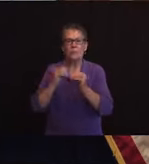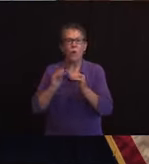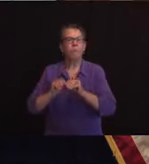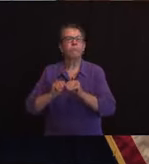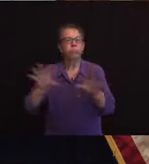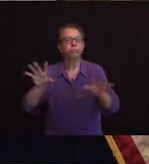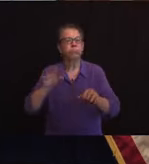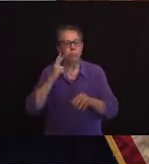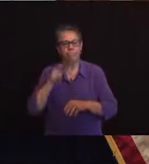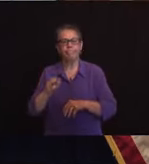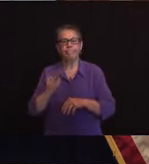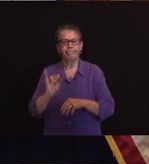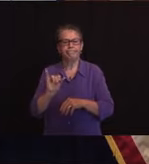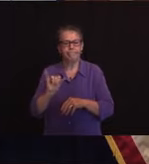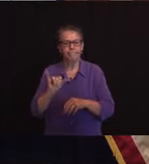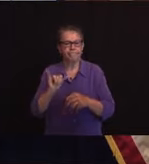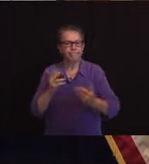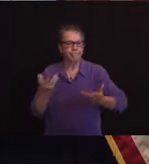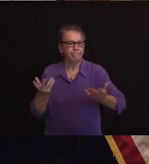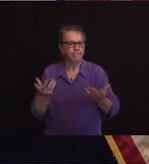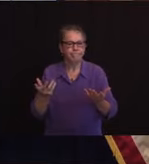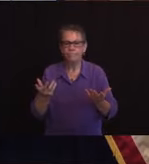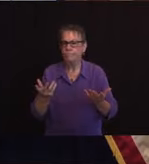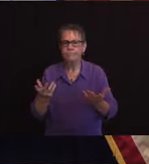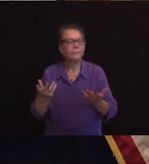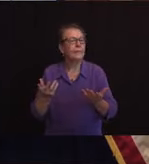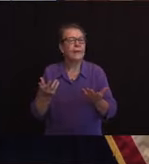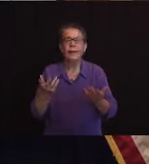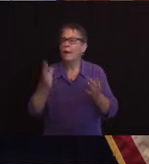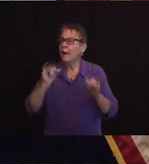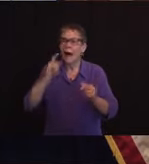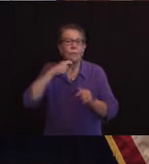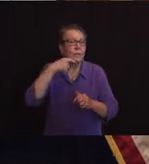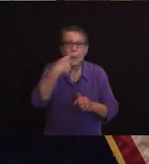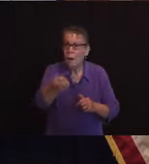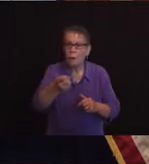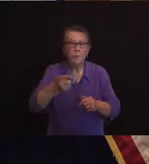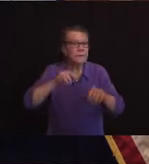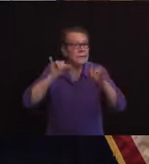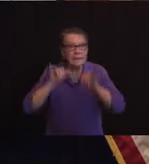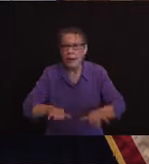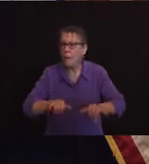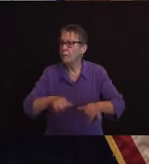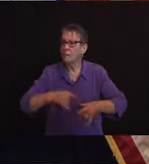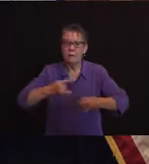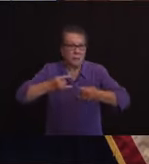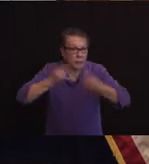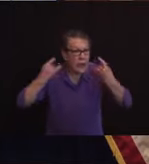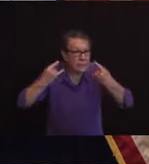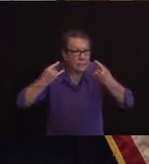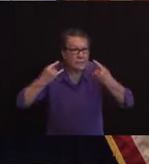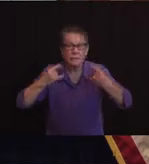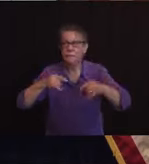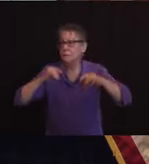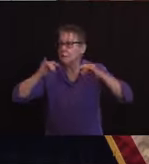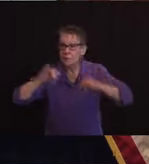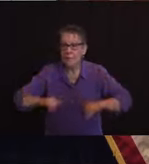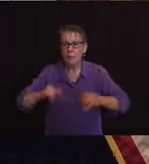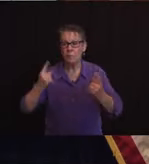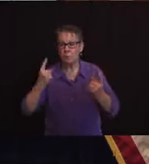watching, staying home if you're sick, socially distancing. Even if you're vaccinated, being